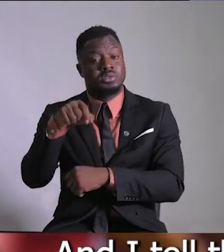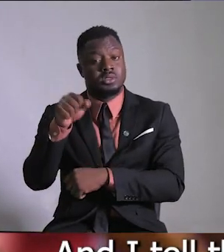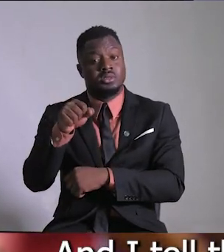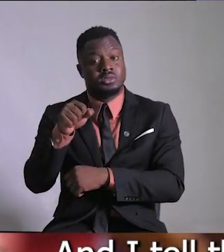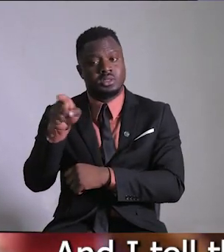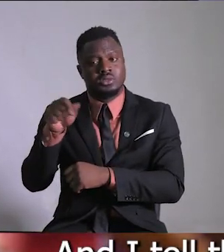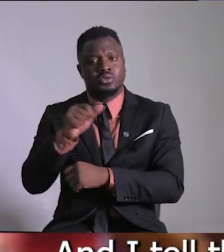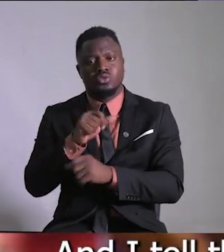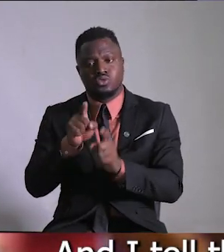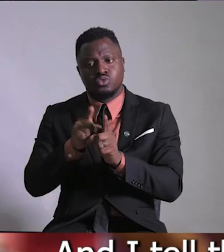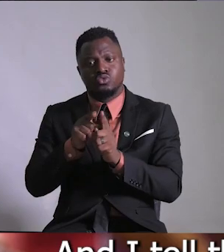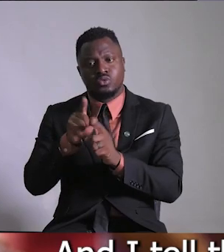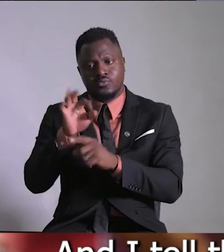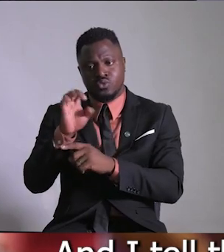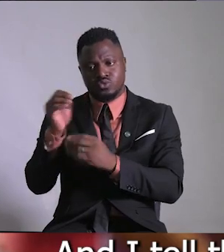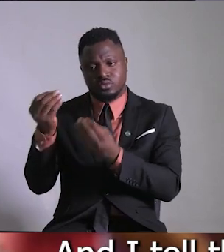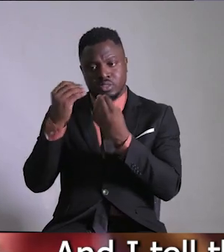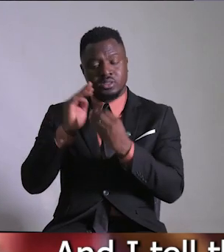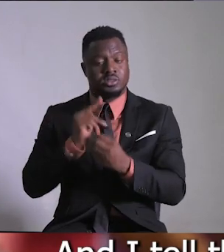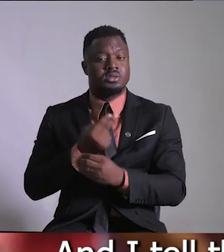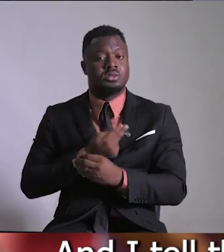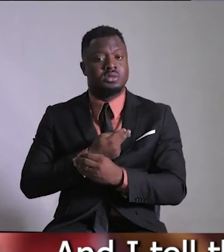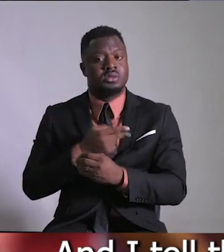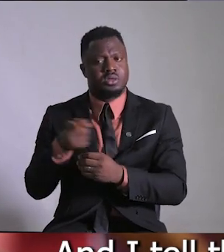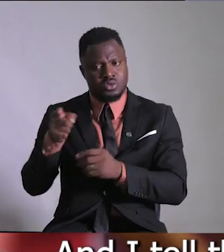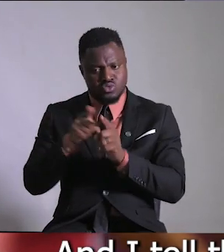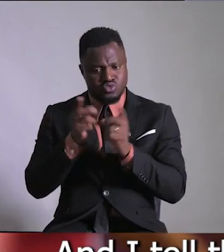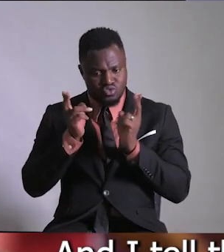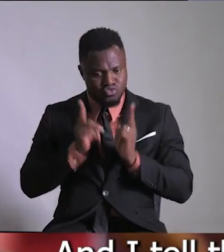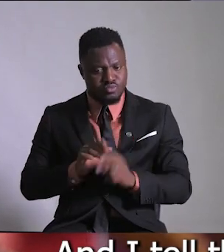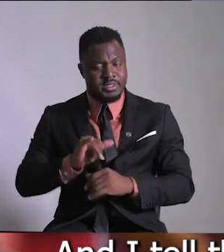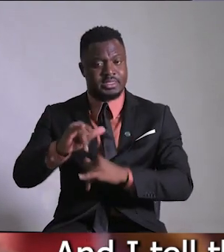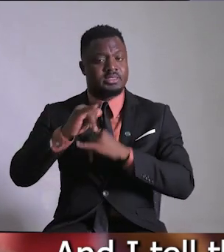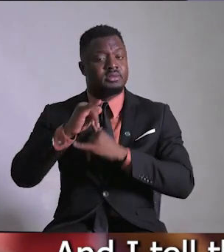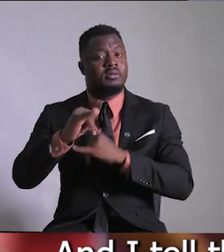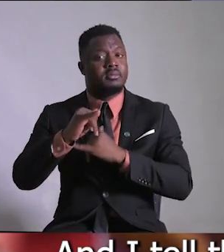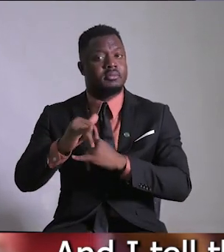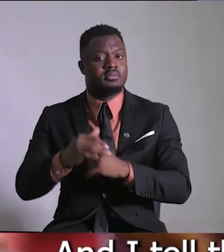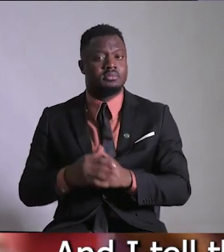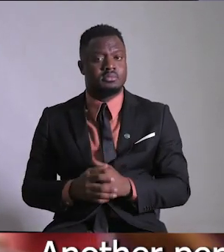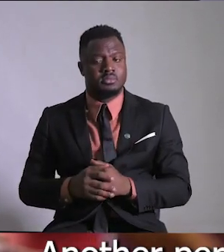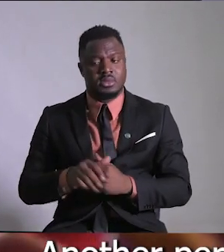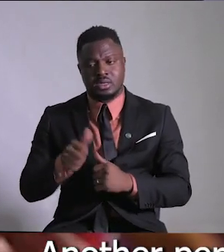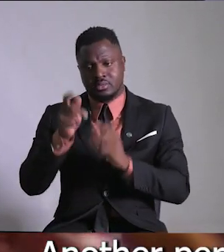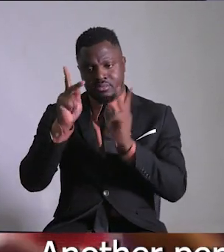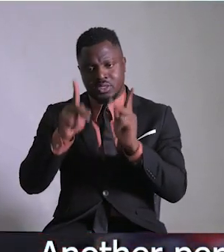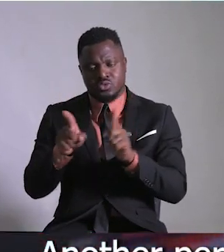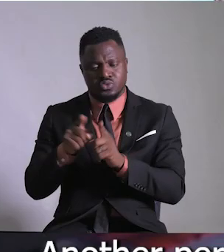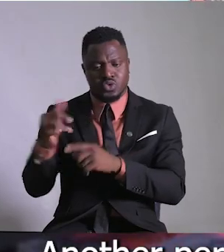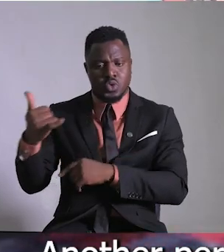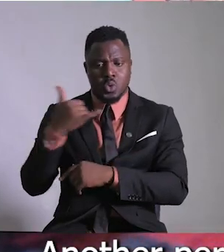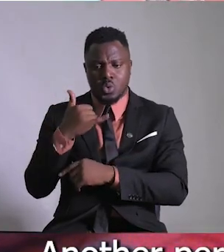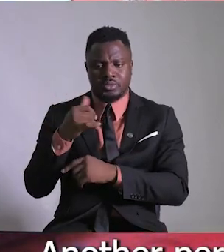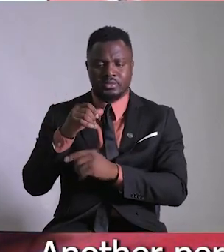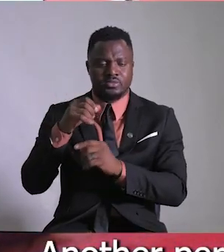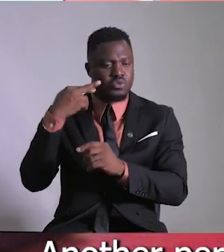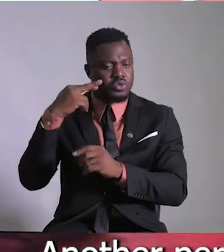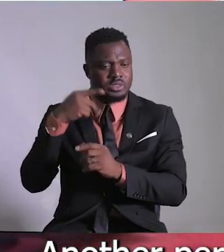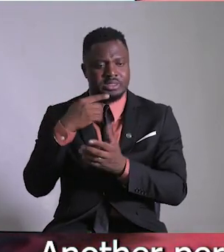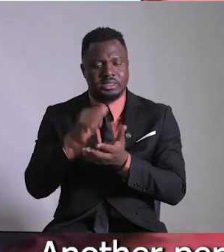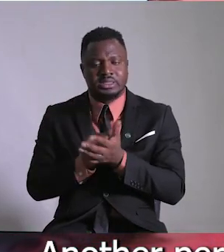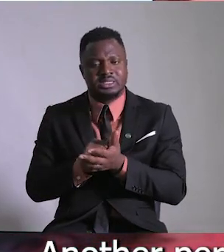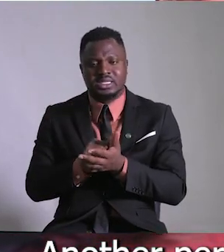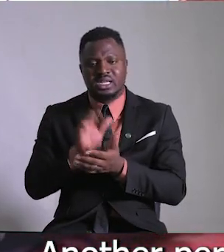them that that's not what FOCEP teaches us. They are human beings like us. Another person also called the